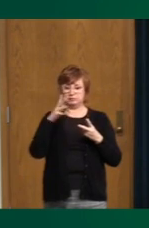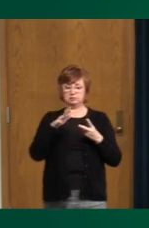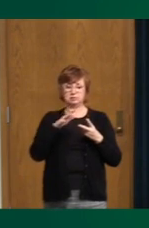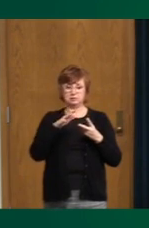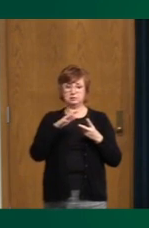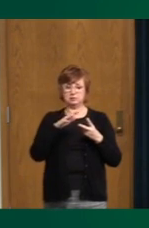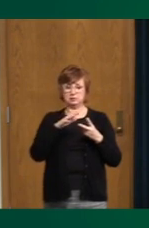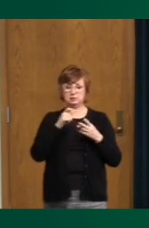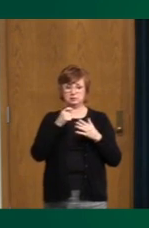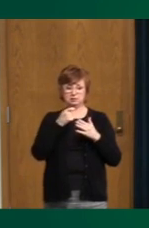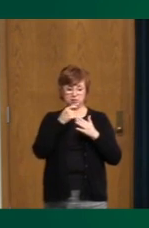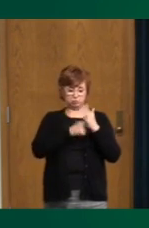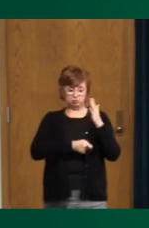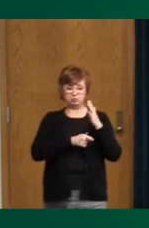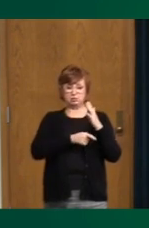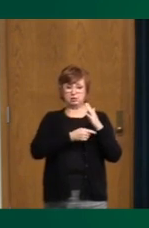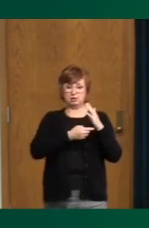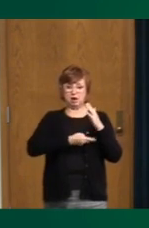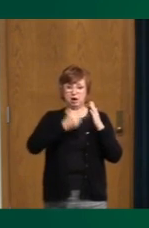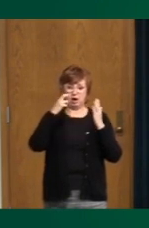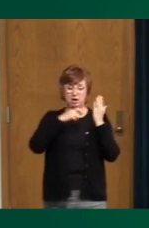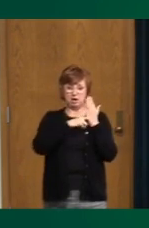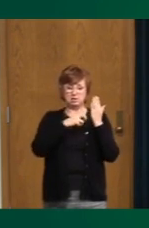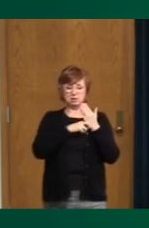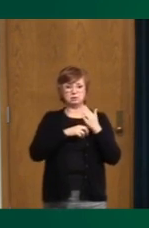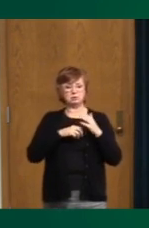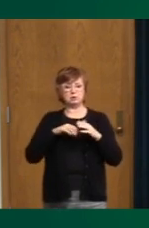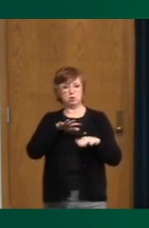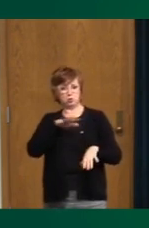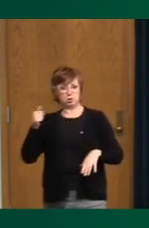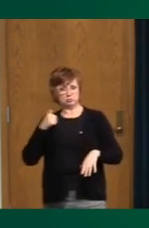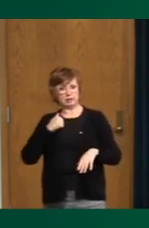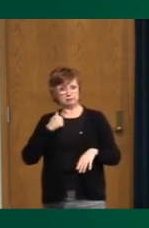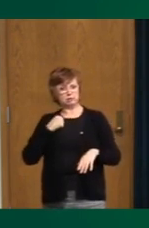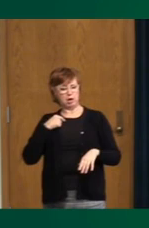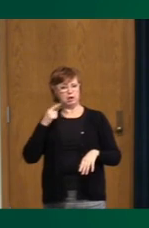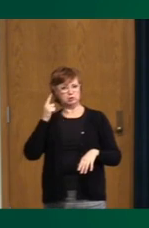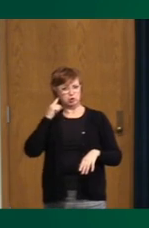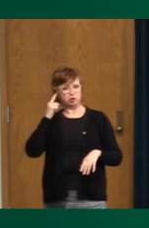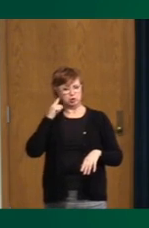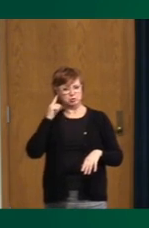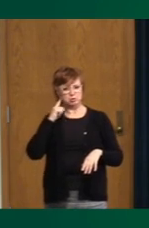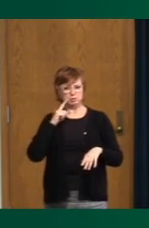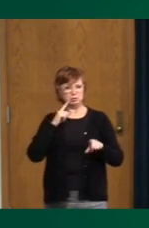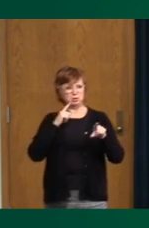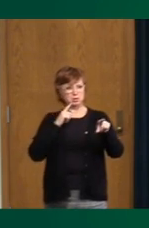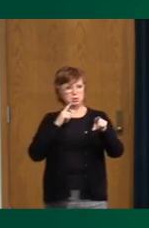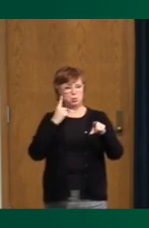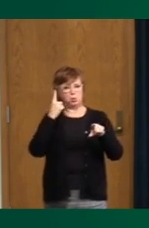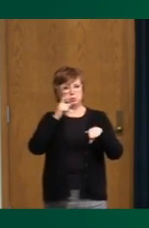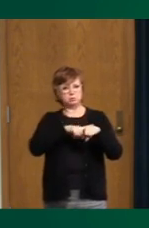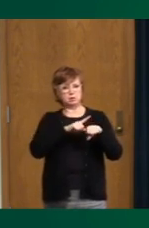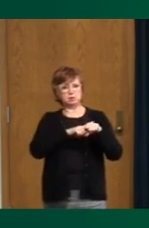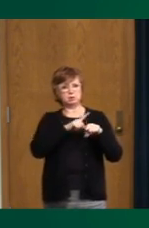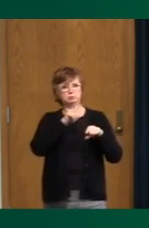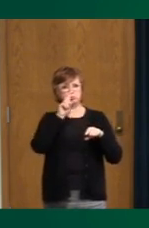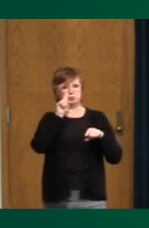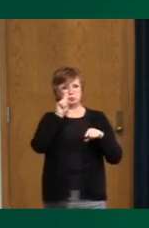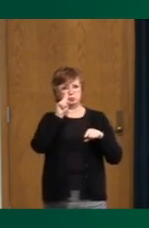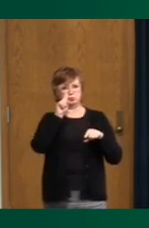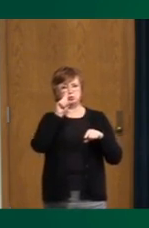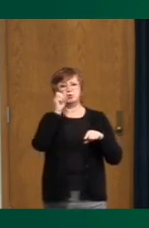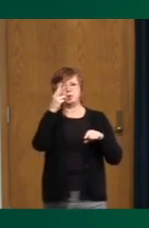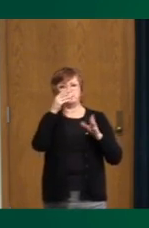in the nation. At least I'm not aware of fines that have been higher than some of the $12,000 corporate fines and